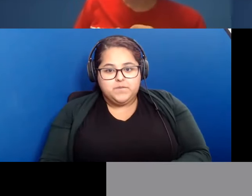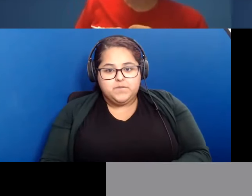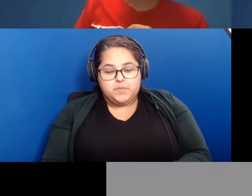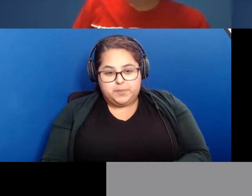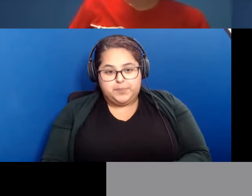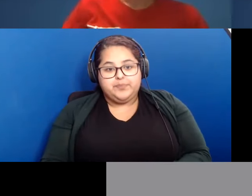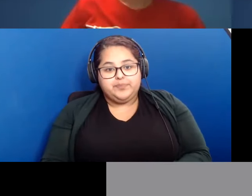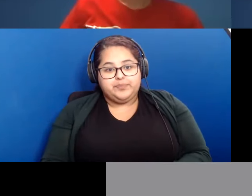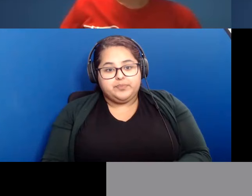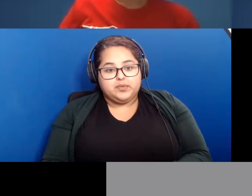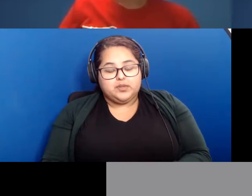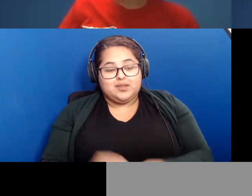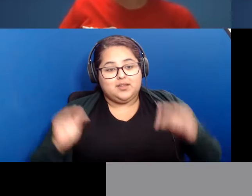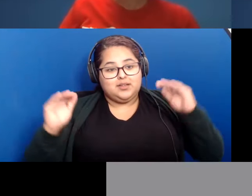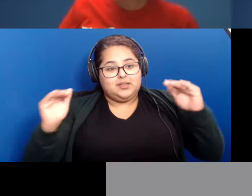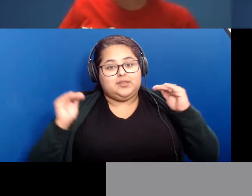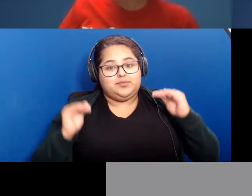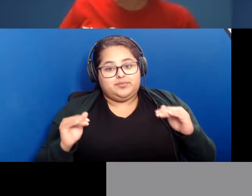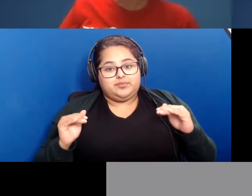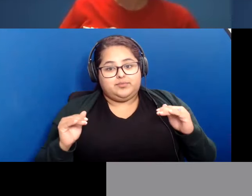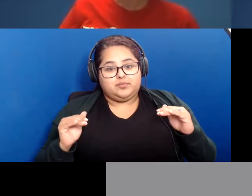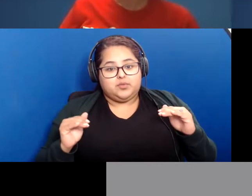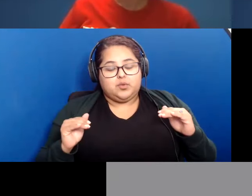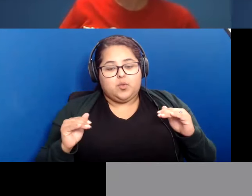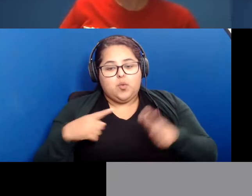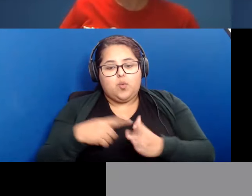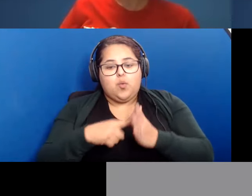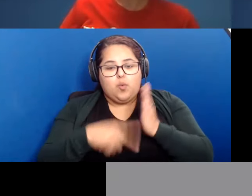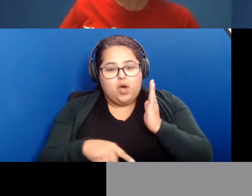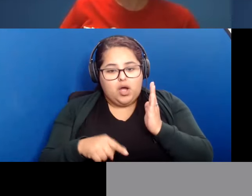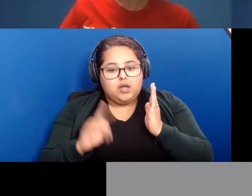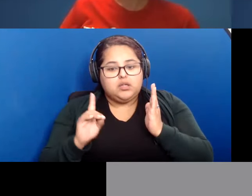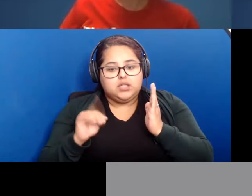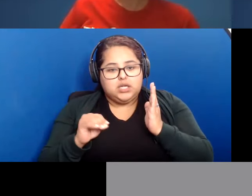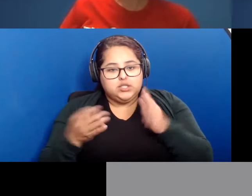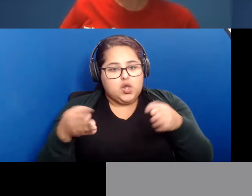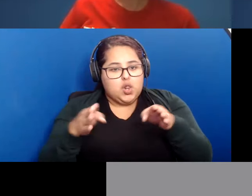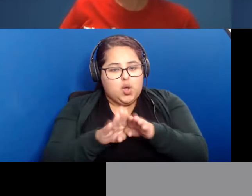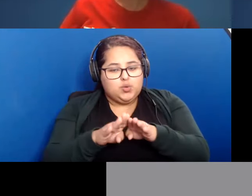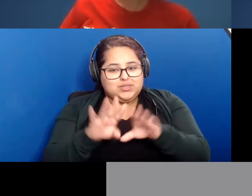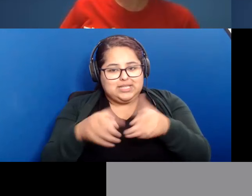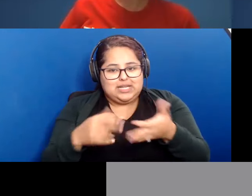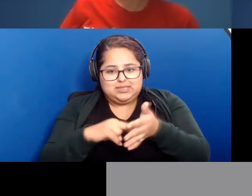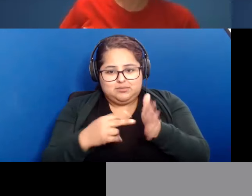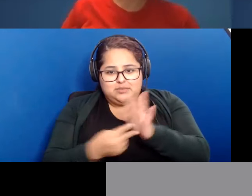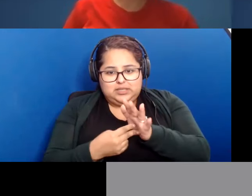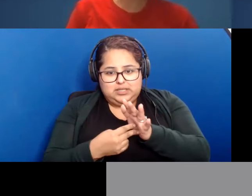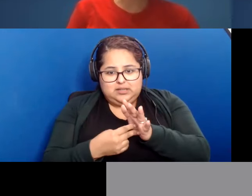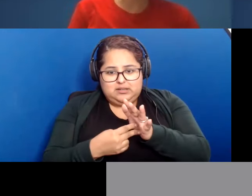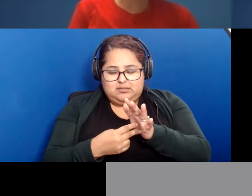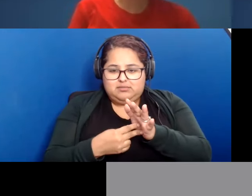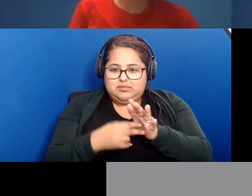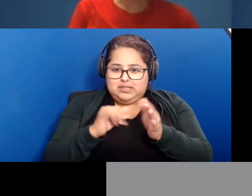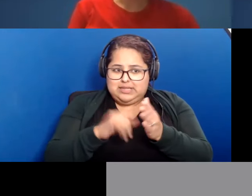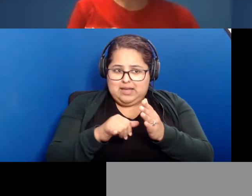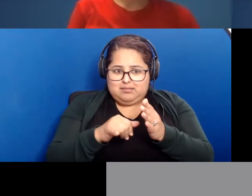All right, next question. What does closed class mean? Is it off limits or can it still be treated as a wait list? It's a